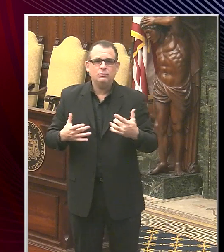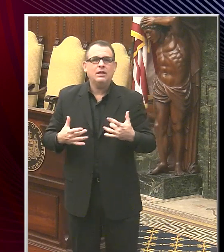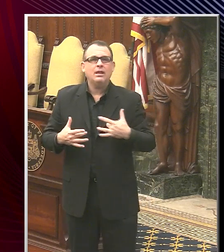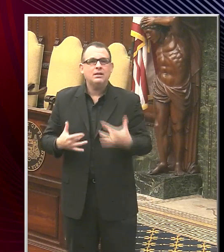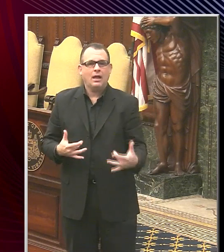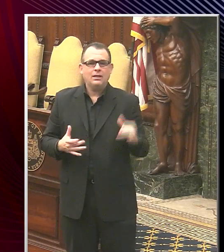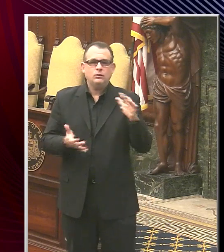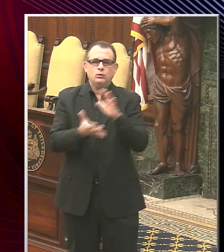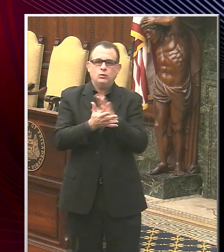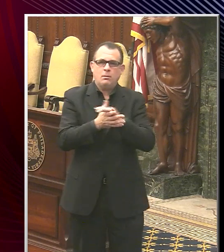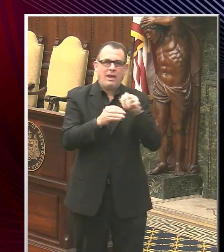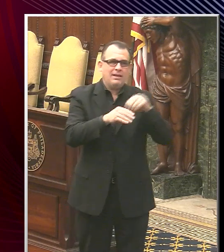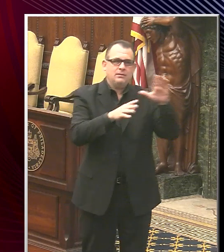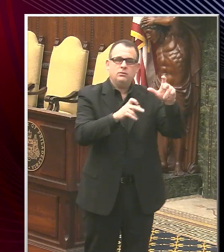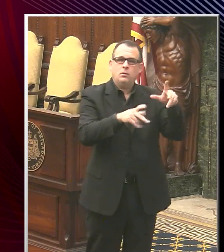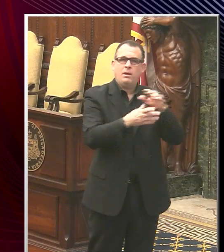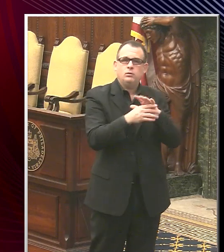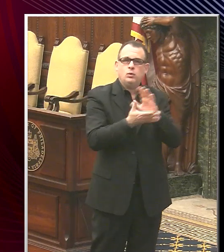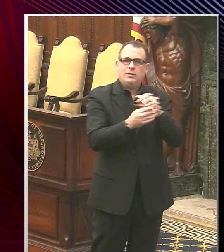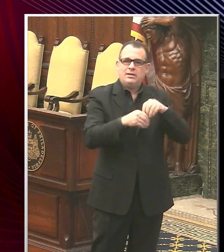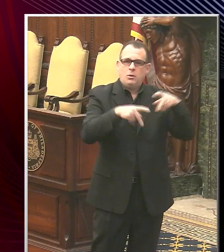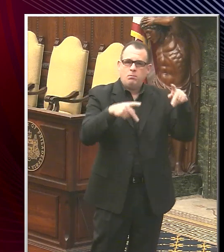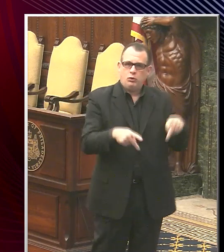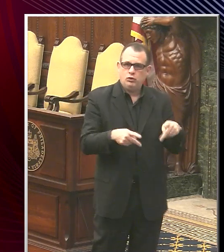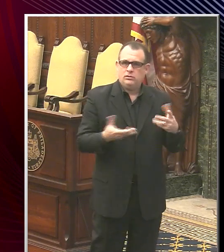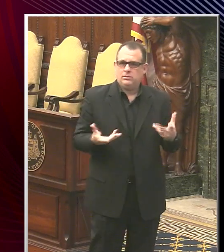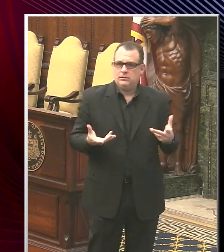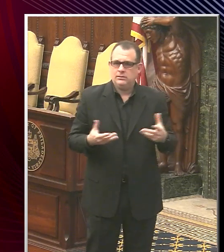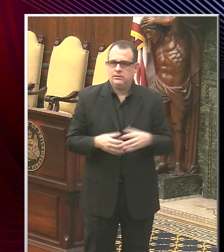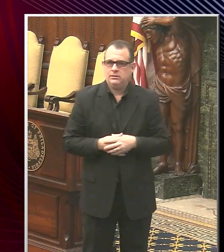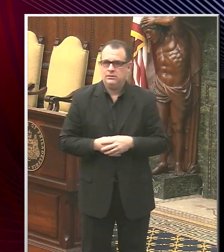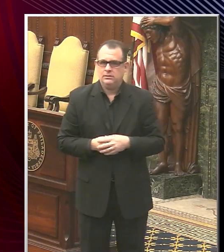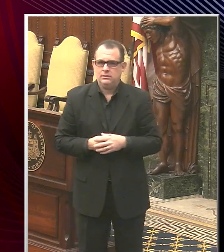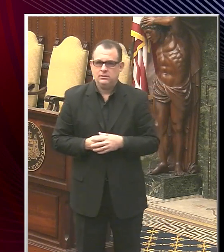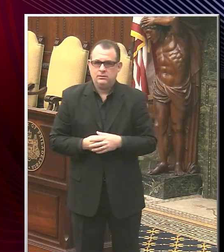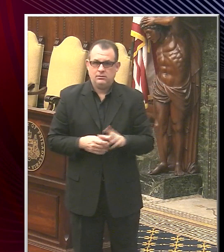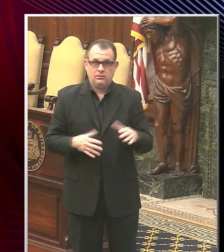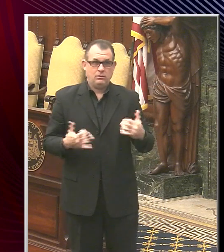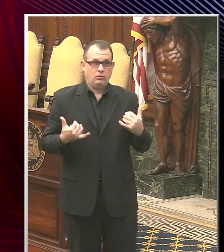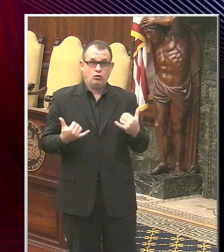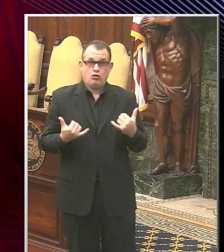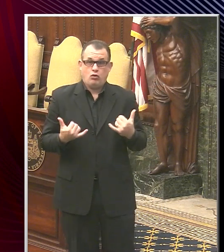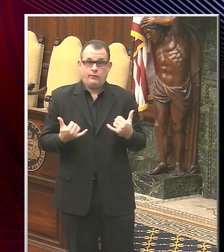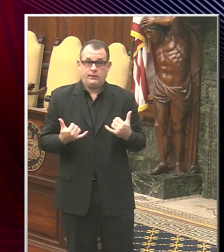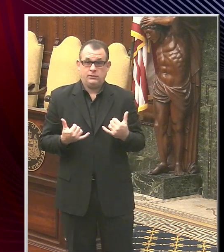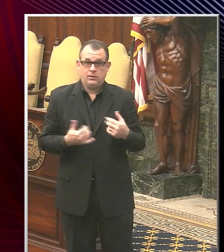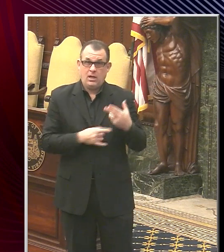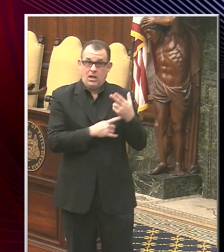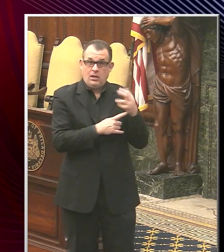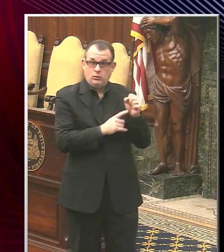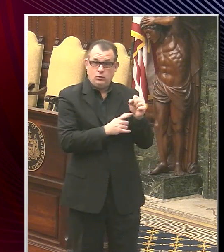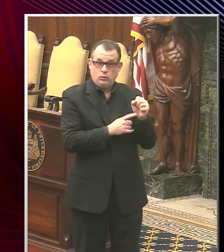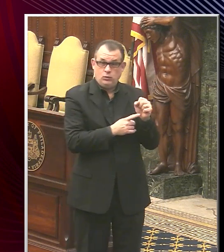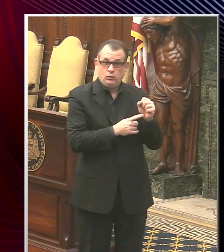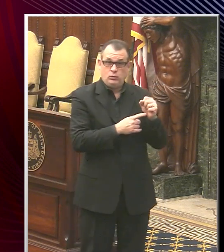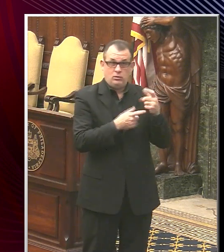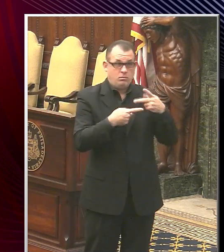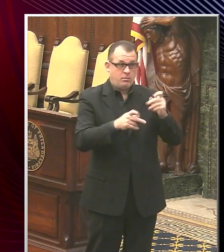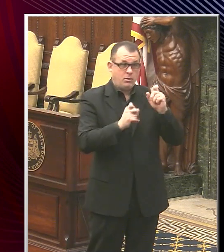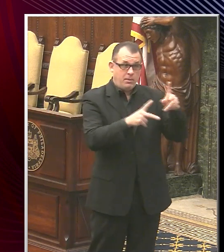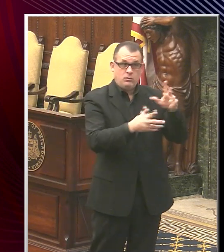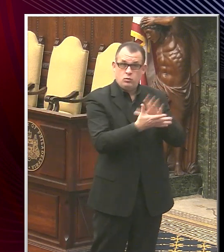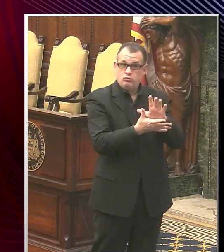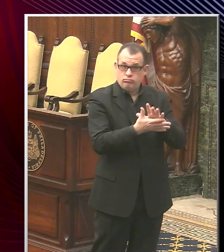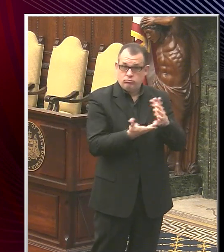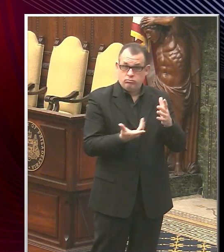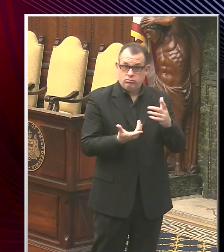in-person learning at all this semester? Well, currently we are allowing schools to do in-person education, and the charter